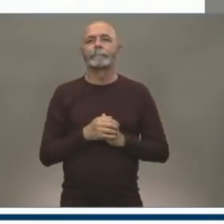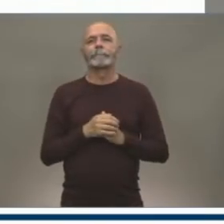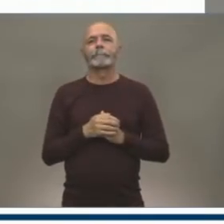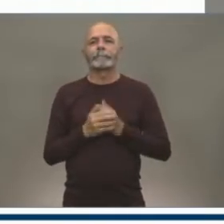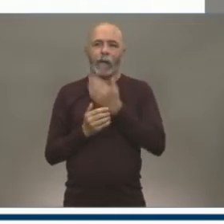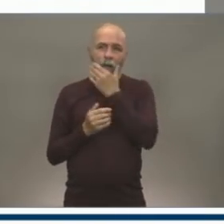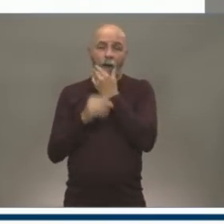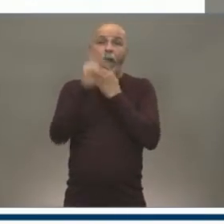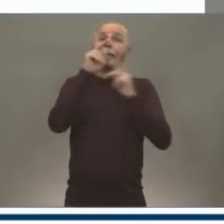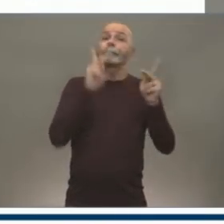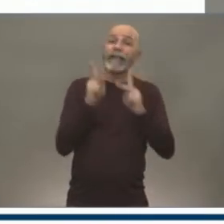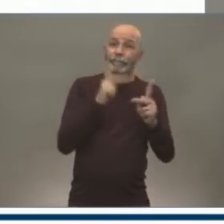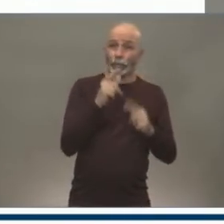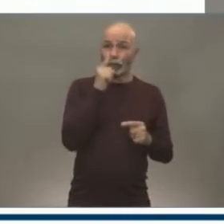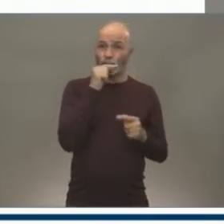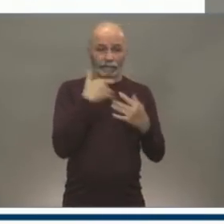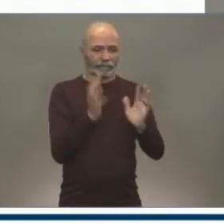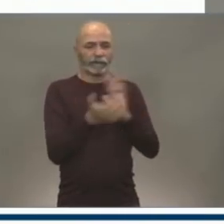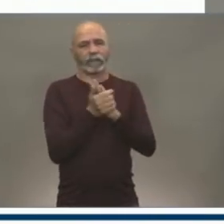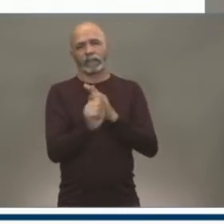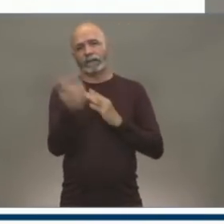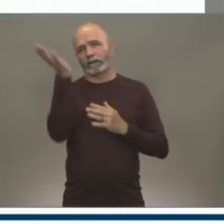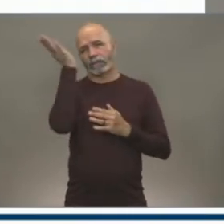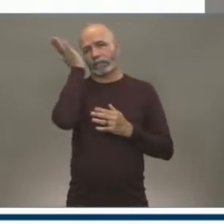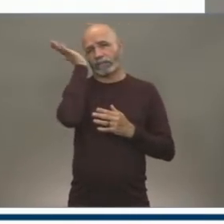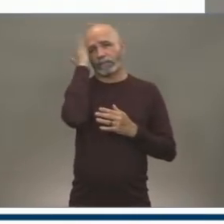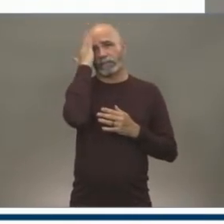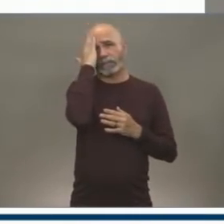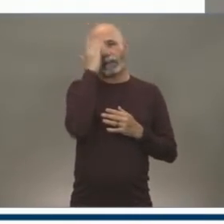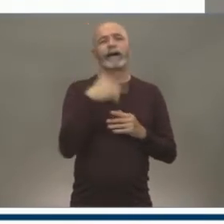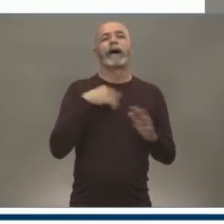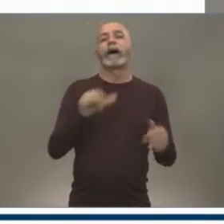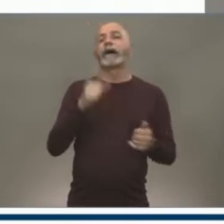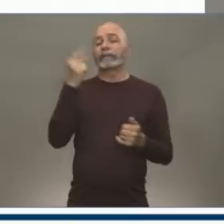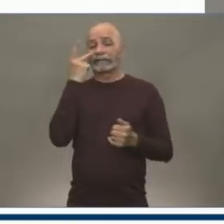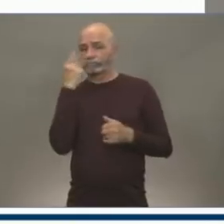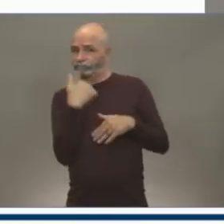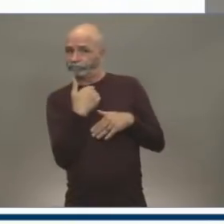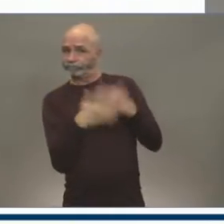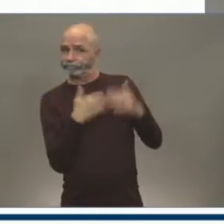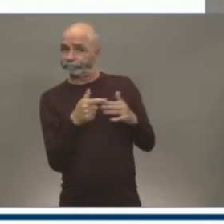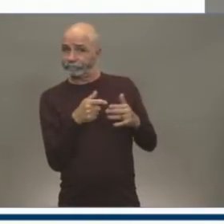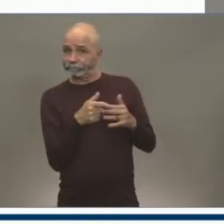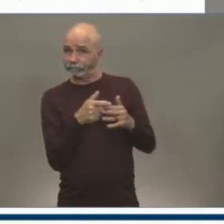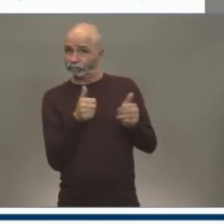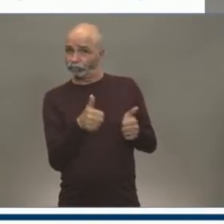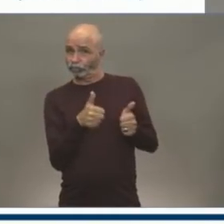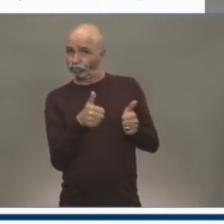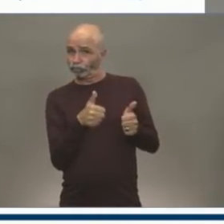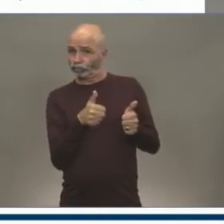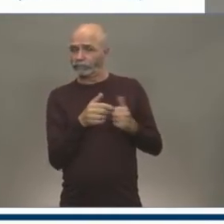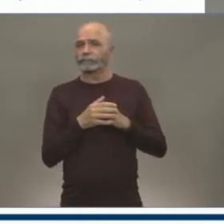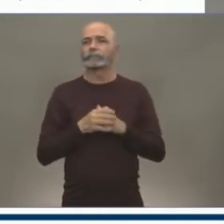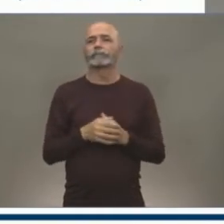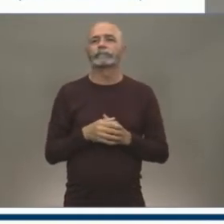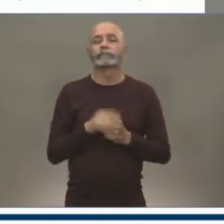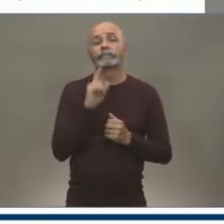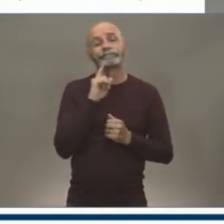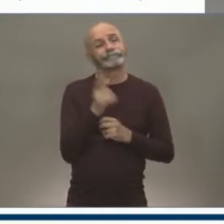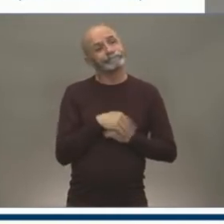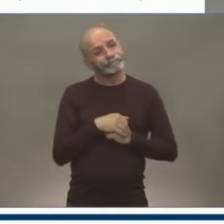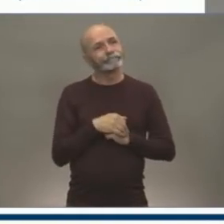skills up to date, just waiting on the street corner for us to go get. The second piece is